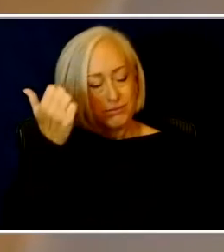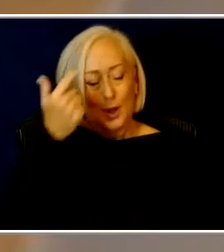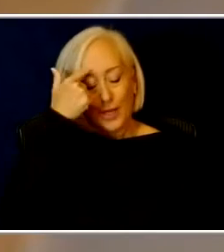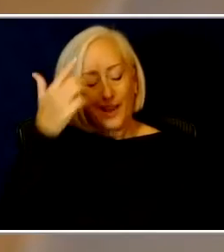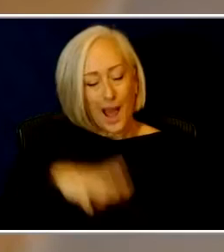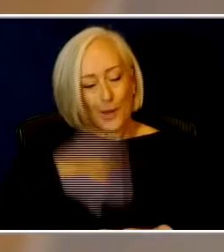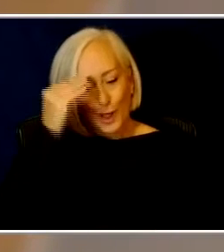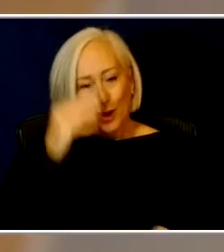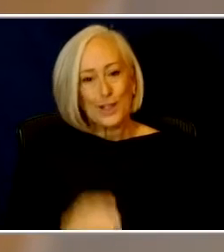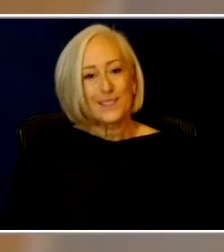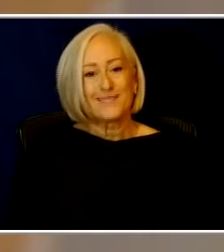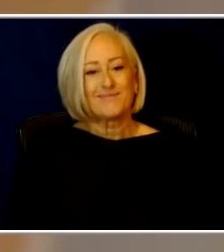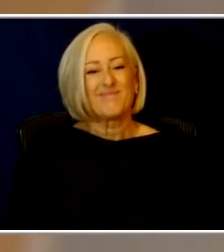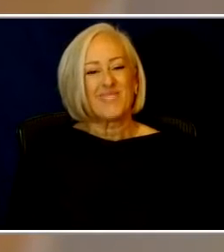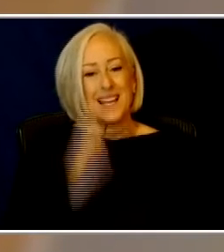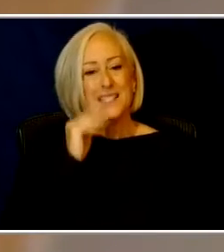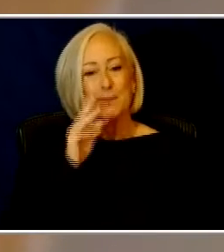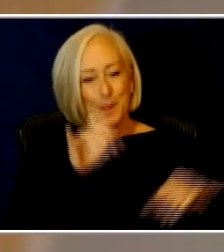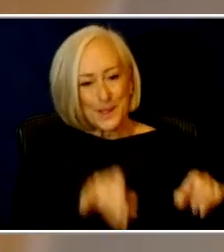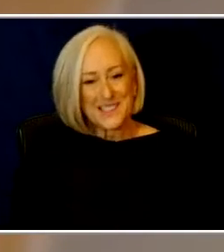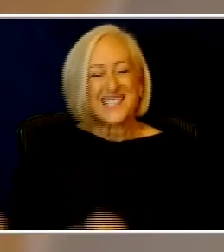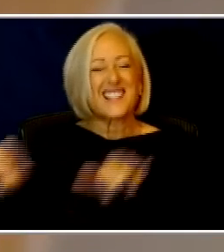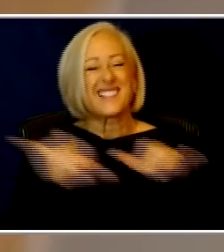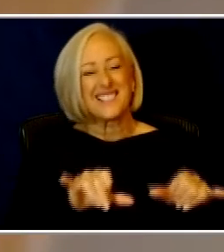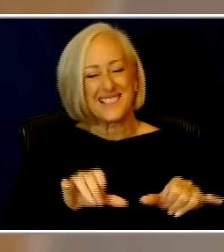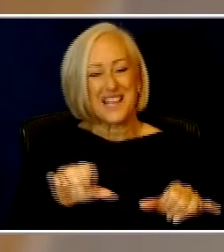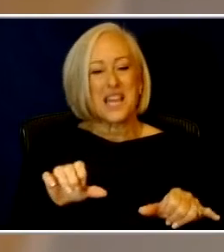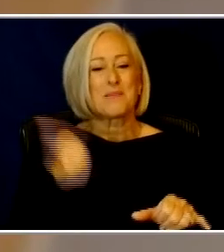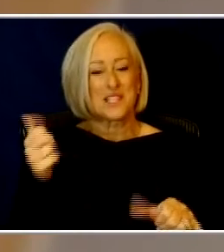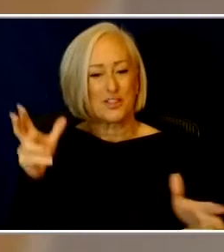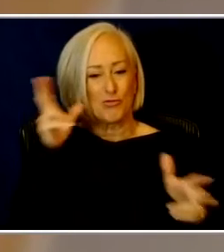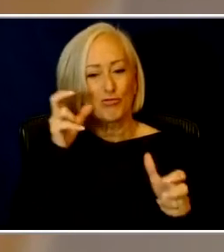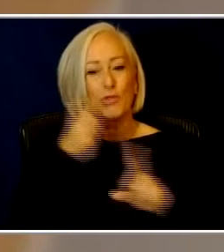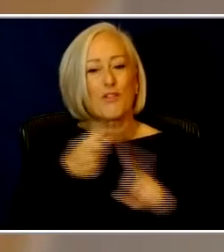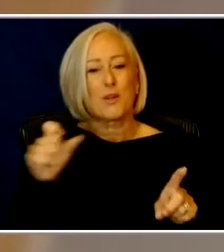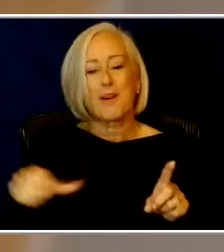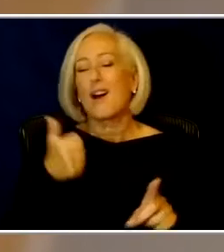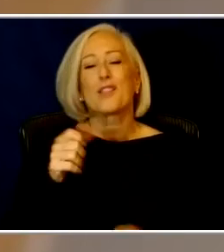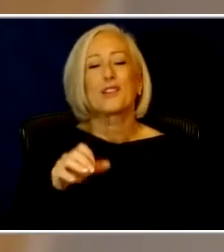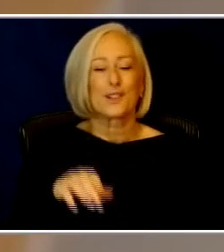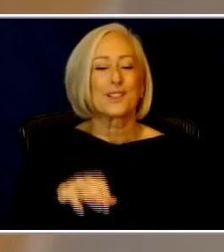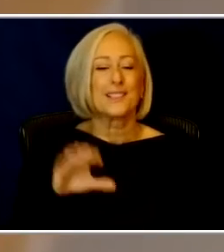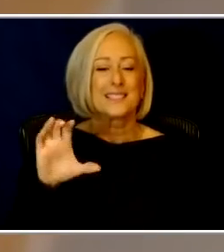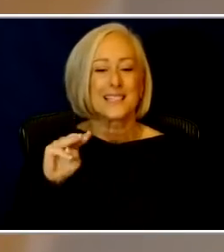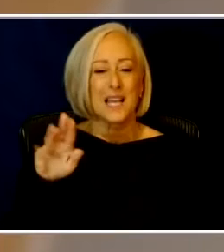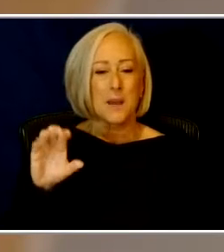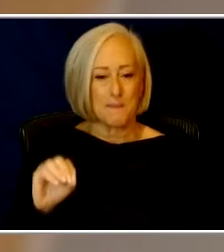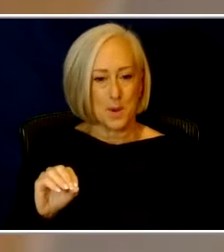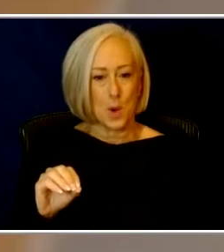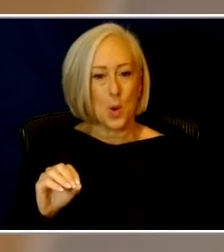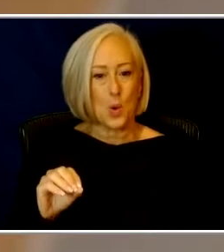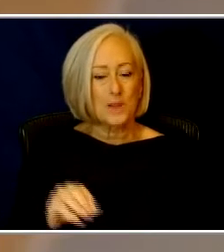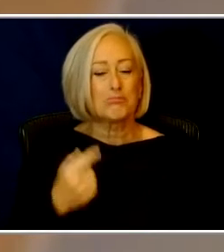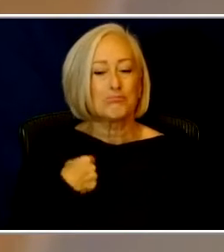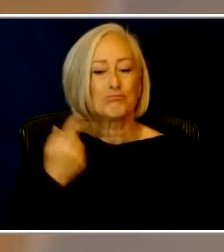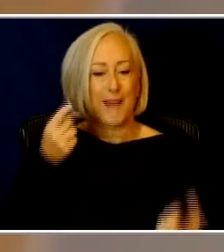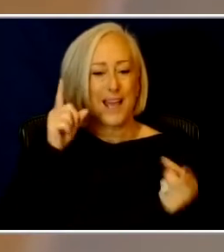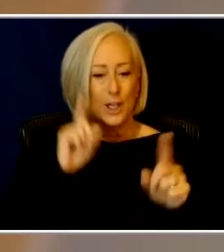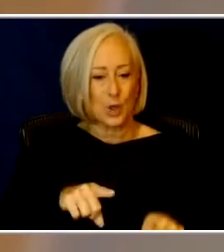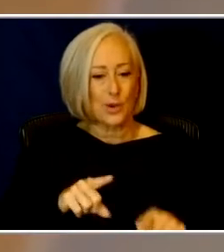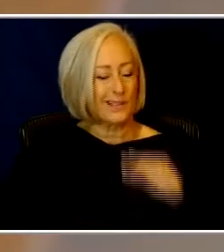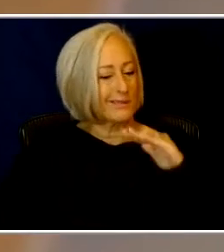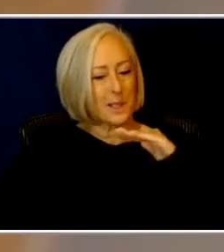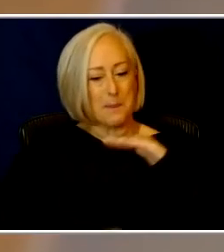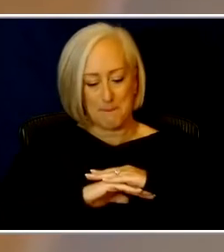the same things that you've heard from the other CMOs on the call. Concur with Dr. Long. We're at capacity